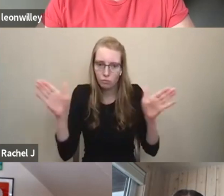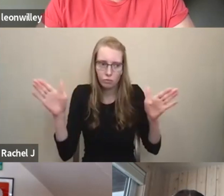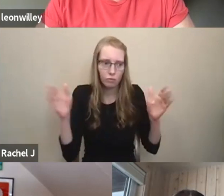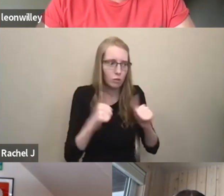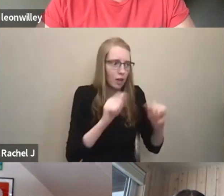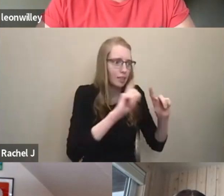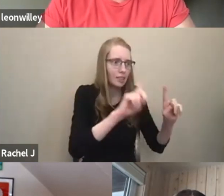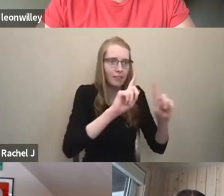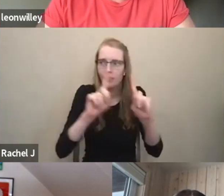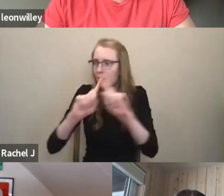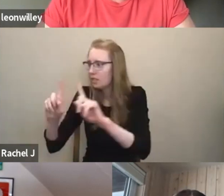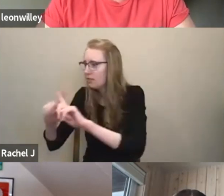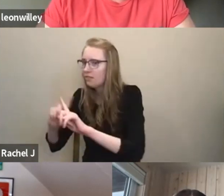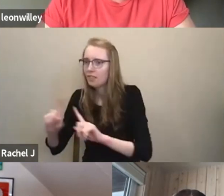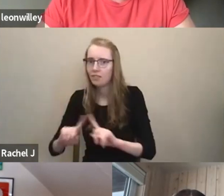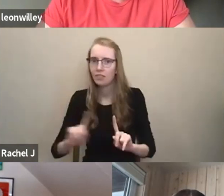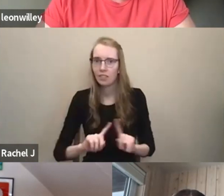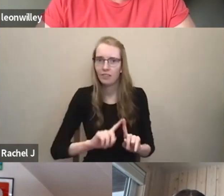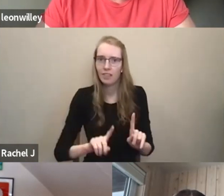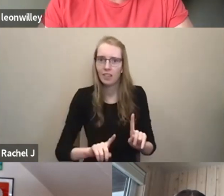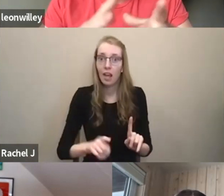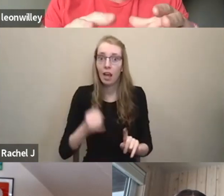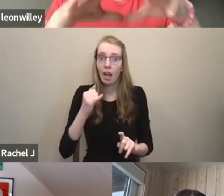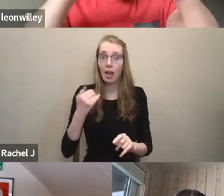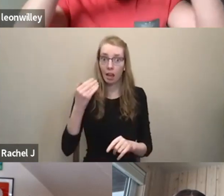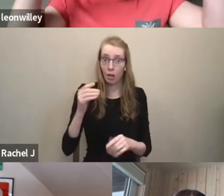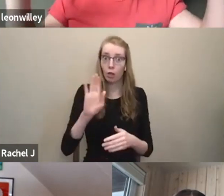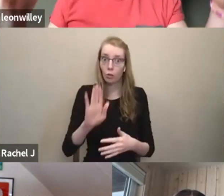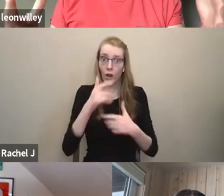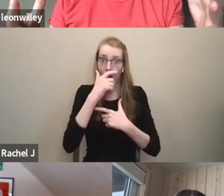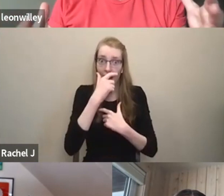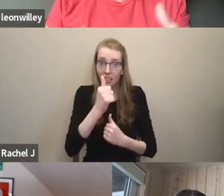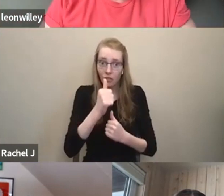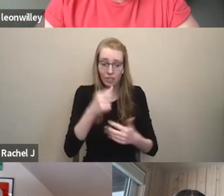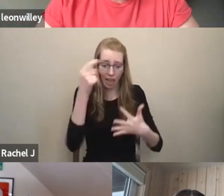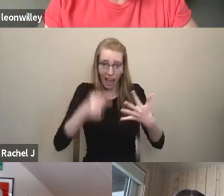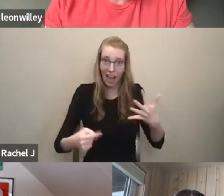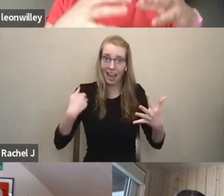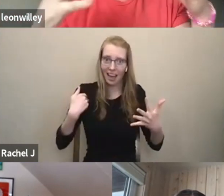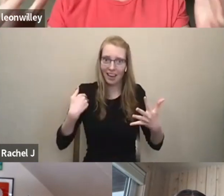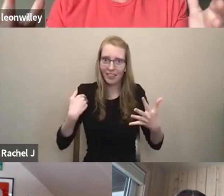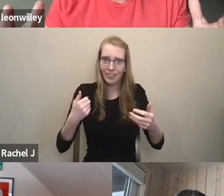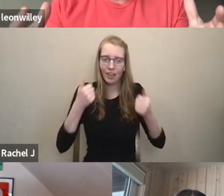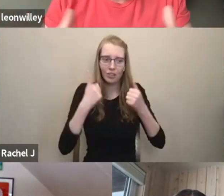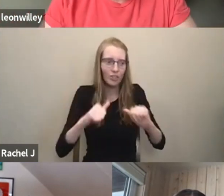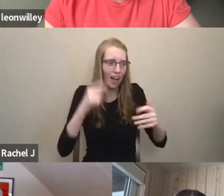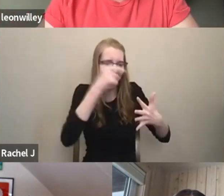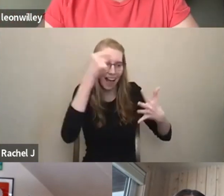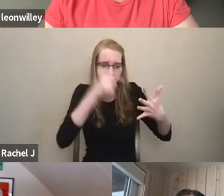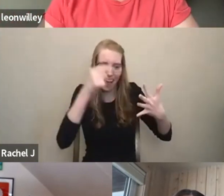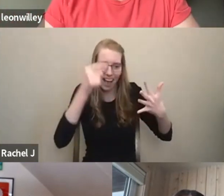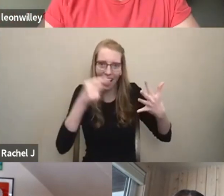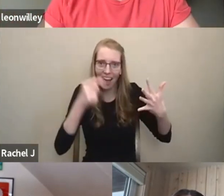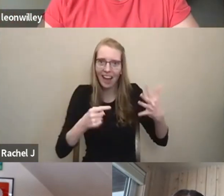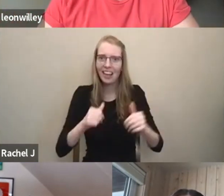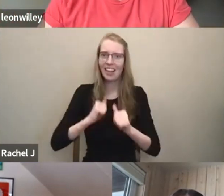all the different aspects of all the different interests that you have. Theater as a large art form, it encompasses so many things. And